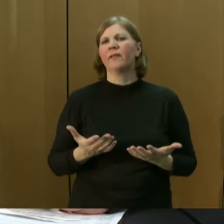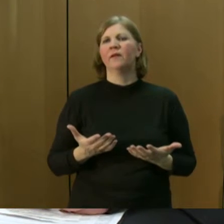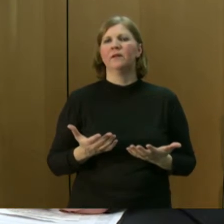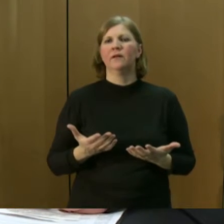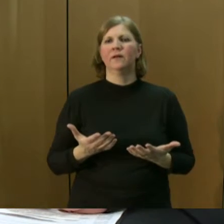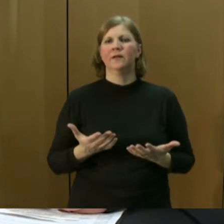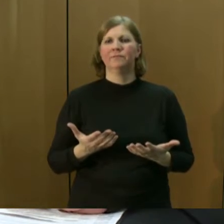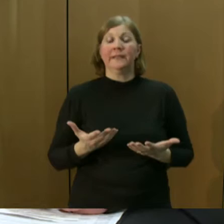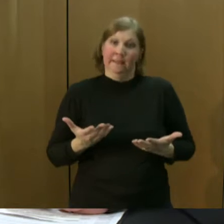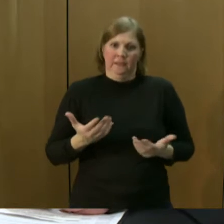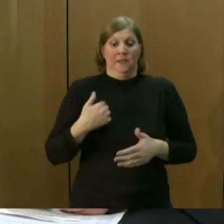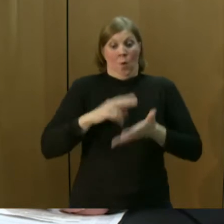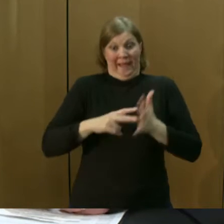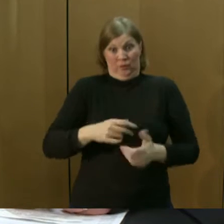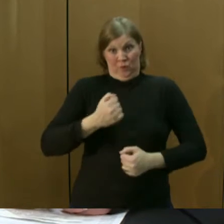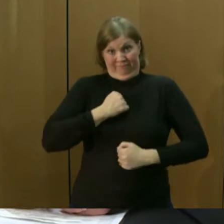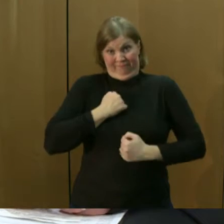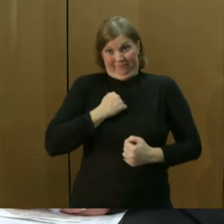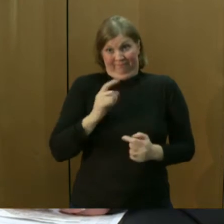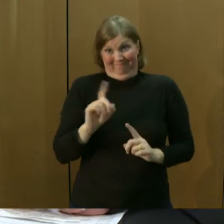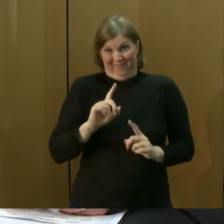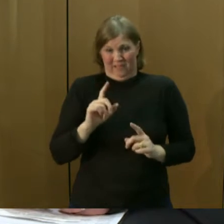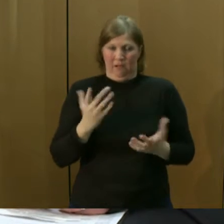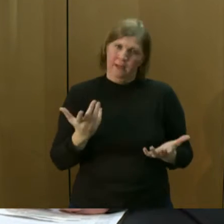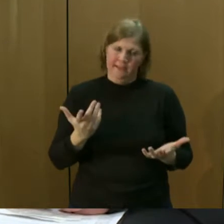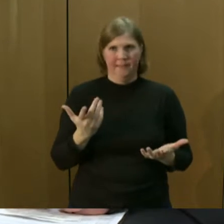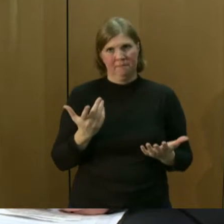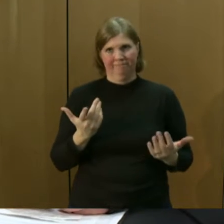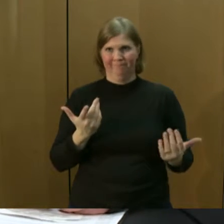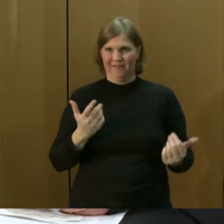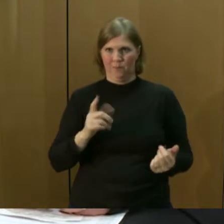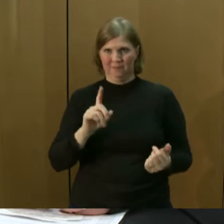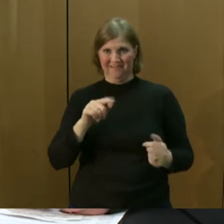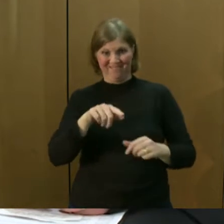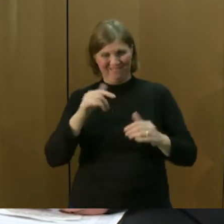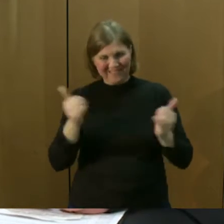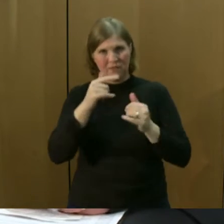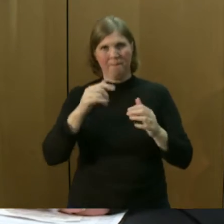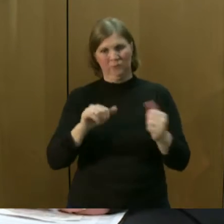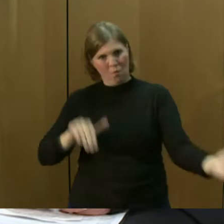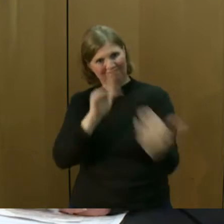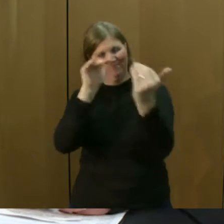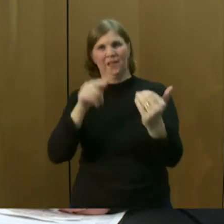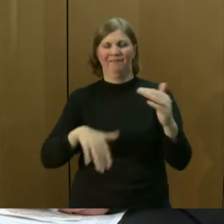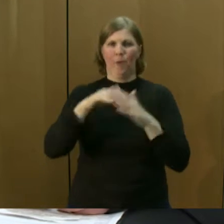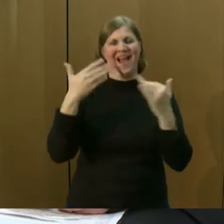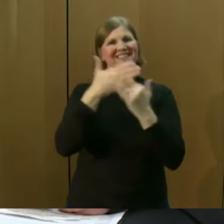to make the festival as accessible as possible. The first thing that you should do is you should email me